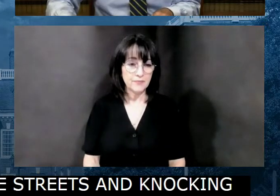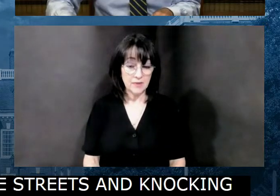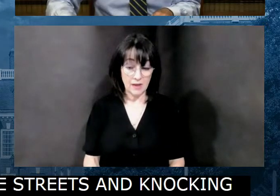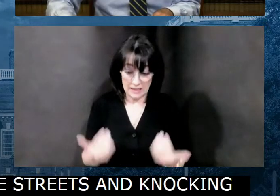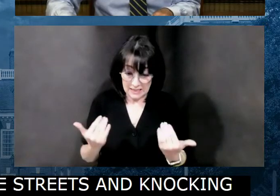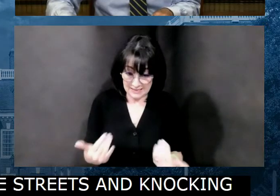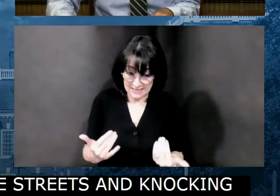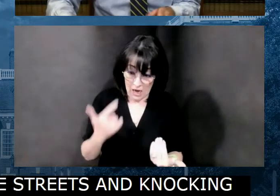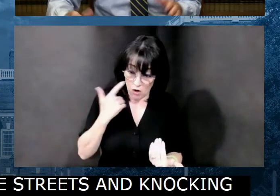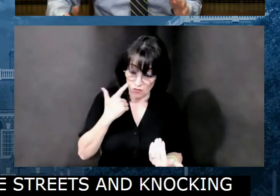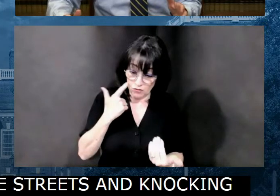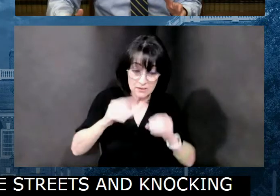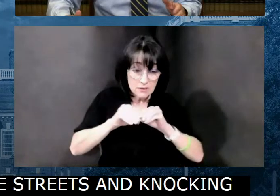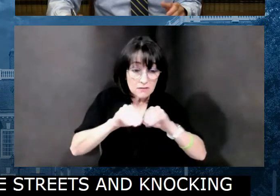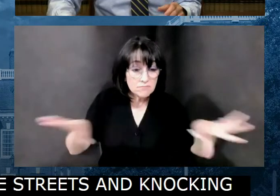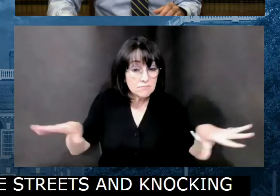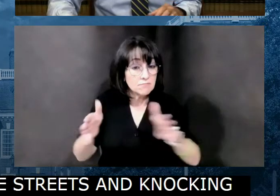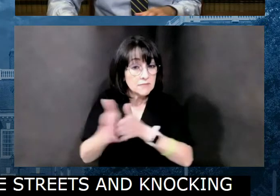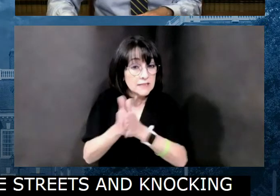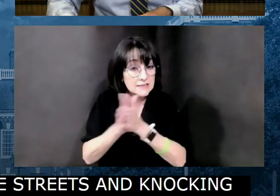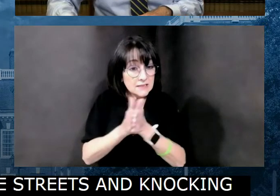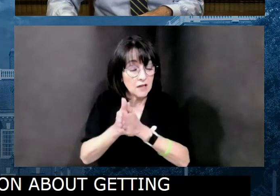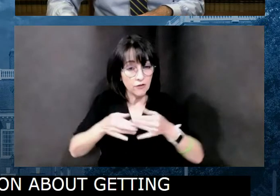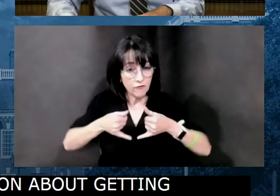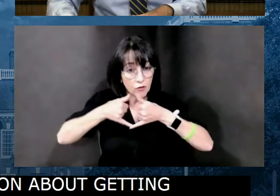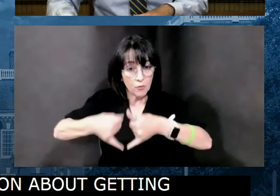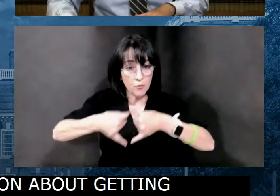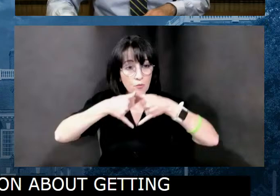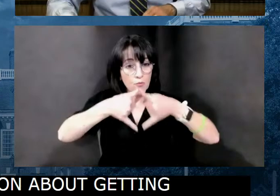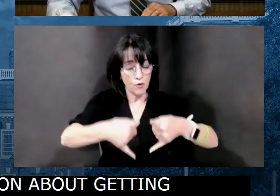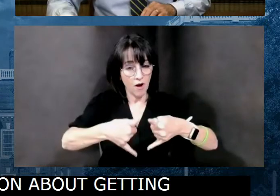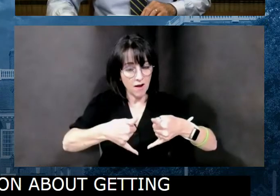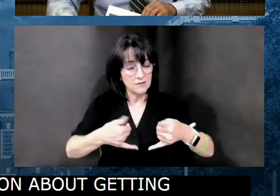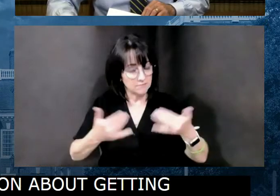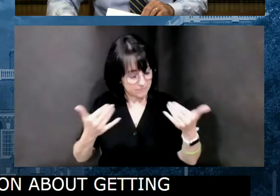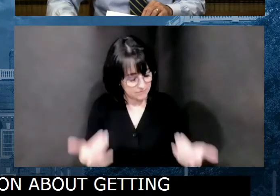so it's even more reason to go take that